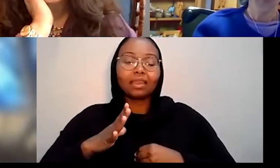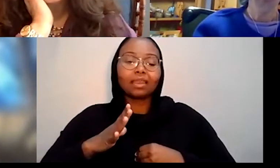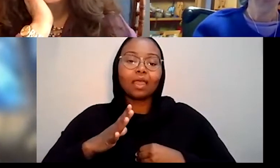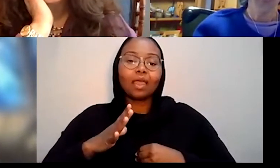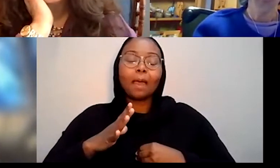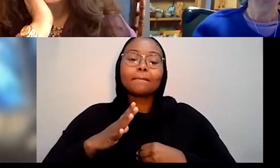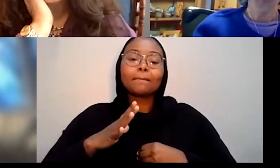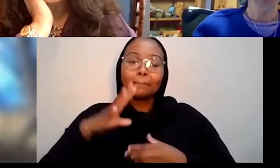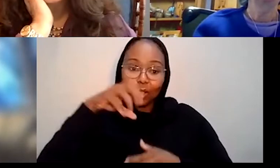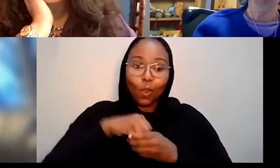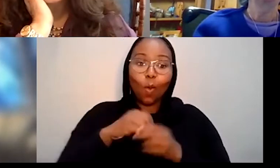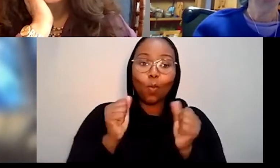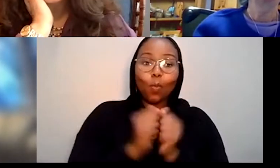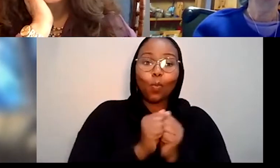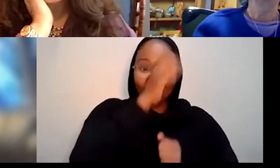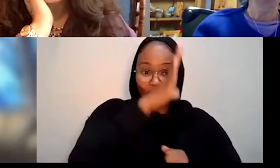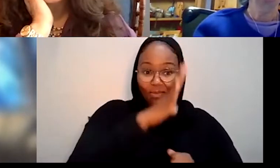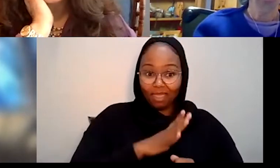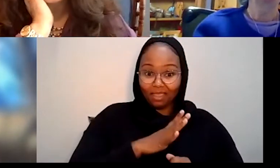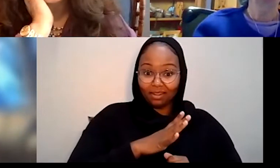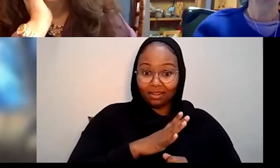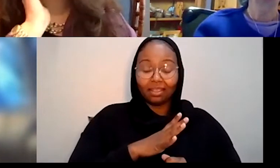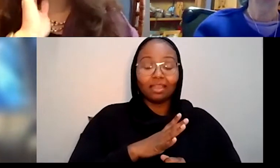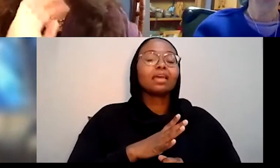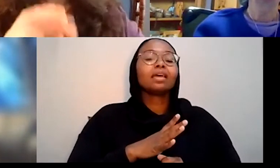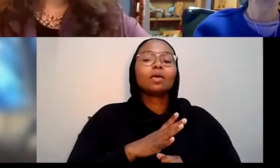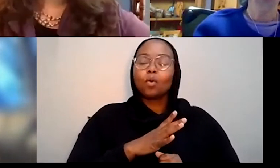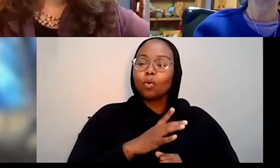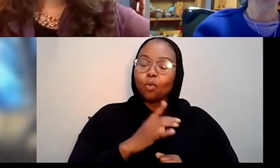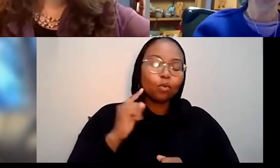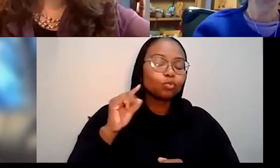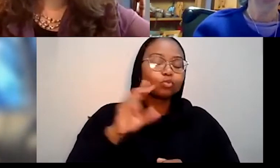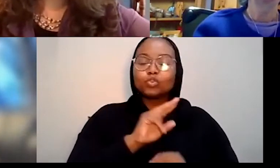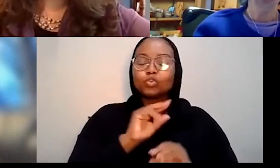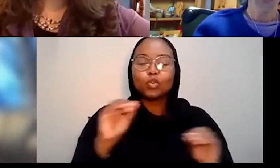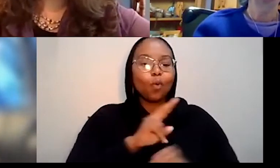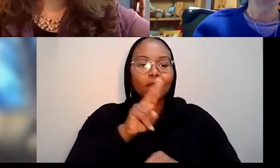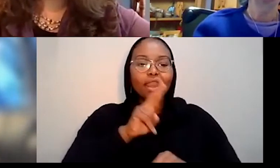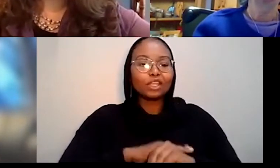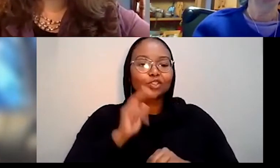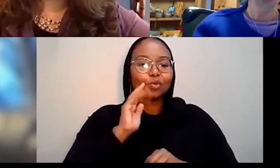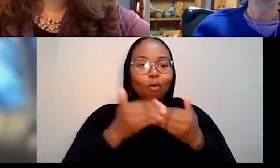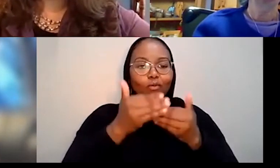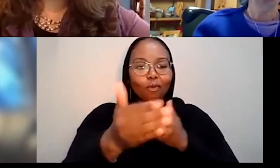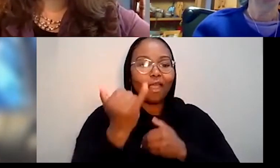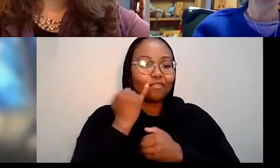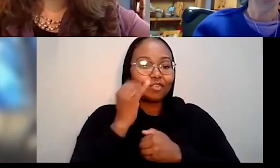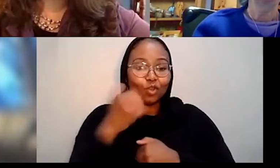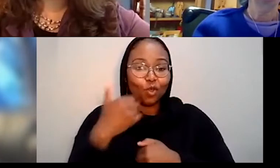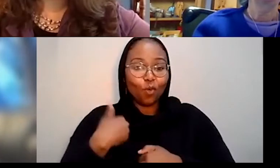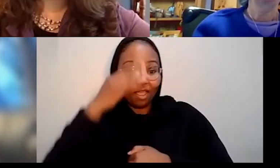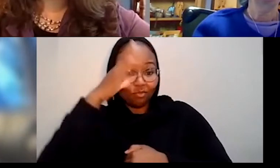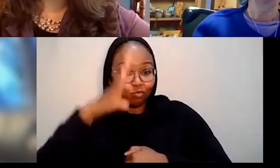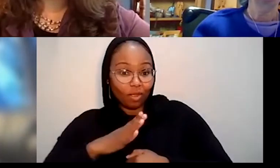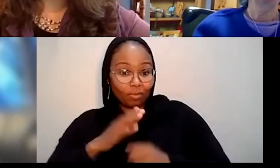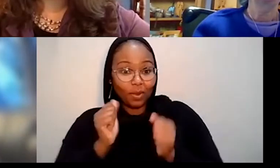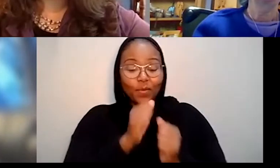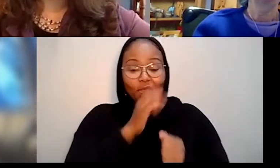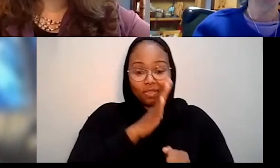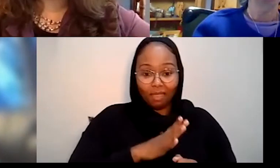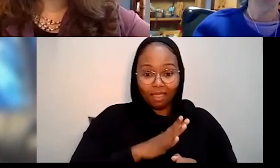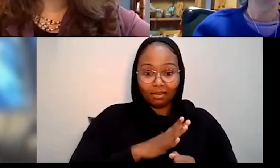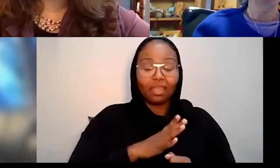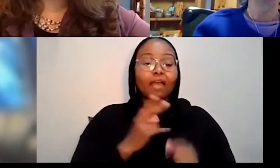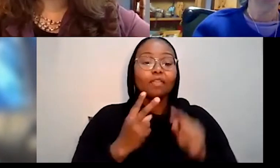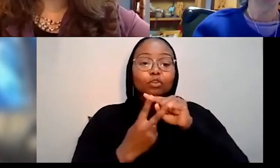women participating side by side with men. There are two powers in the world. One is the sword and the other the